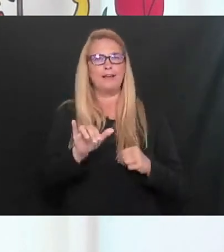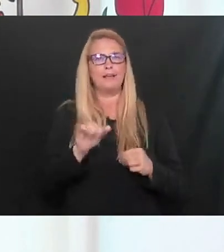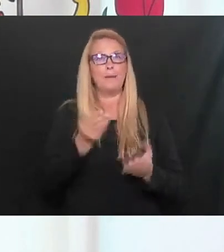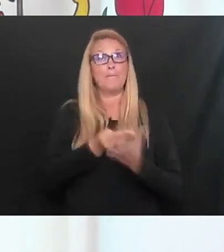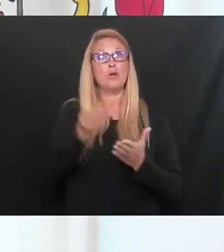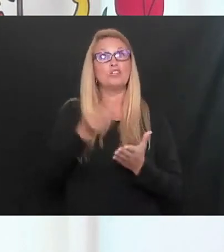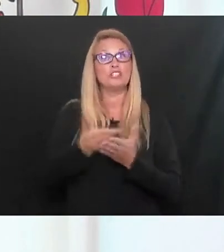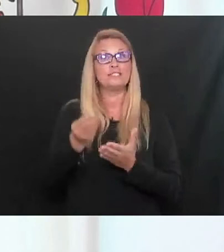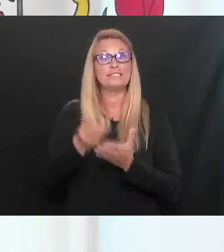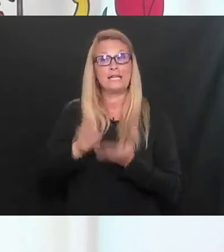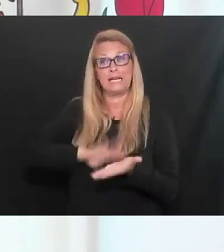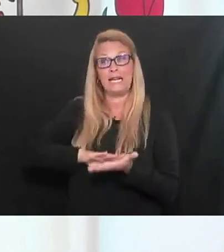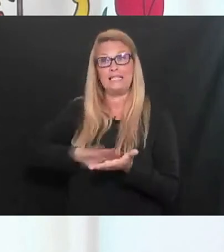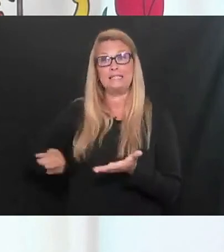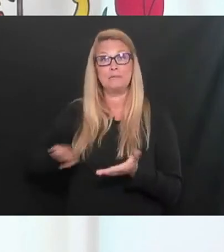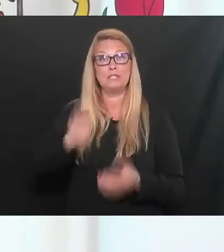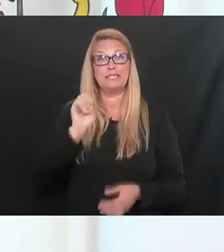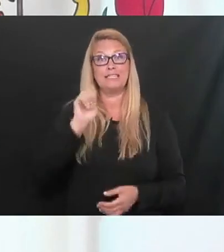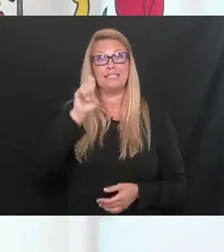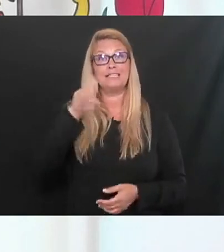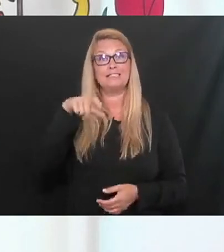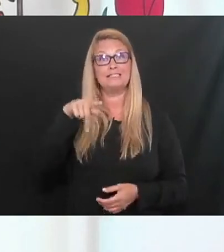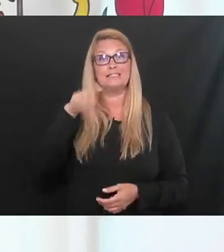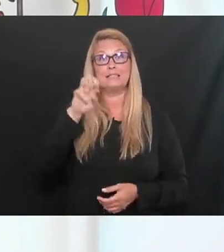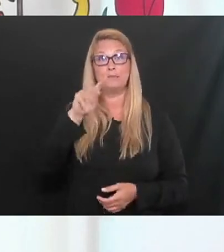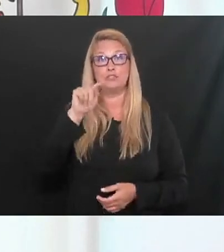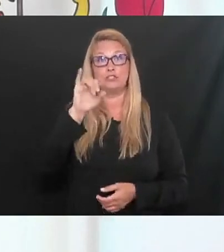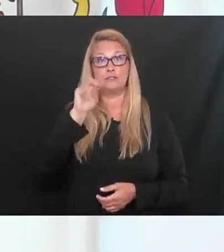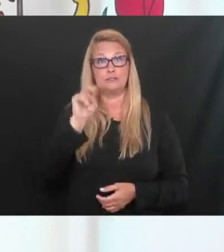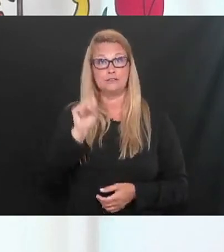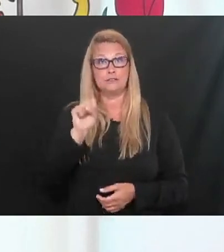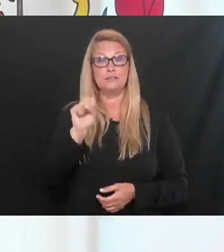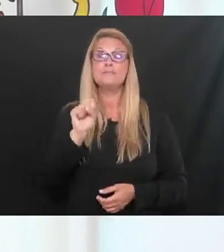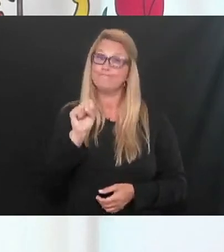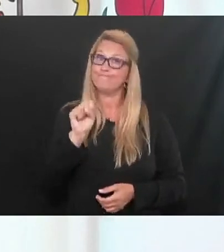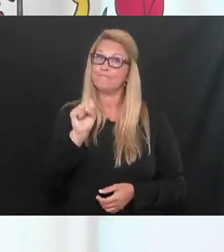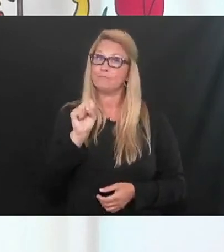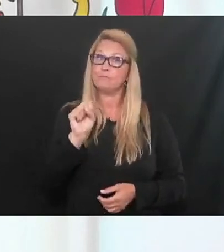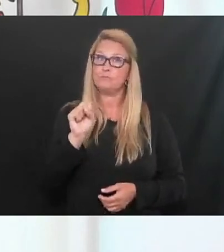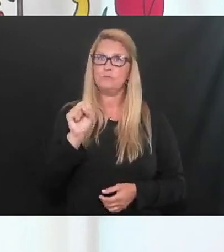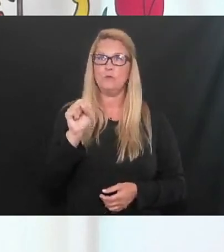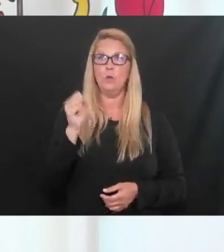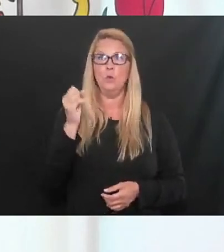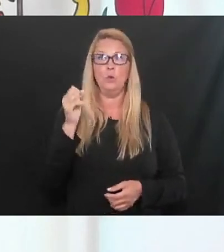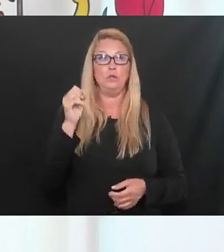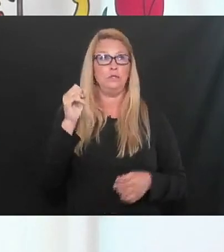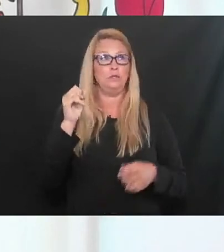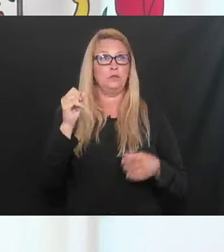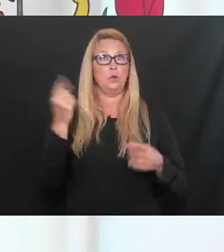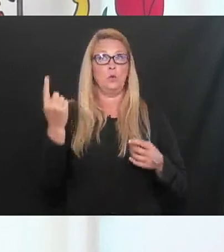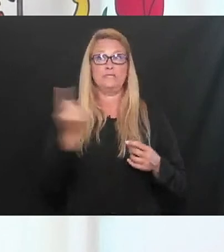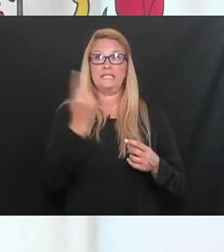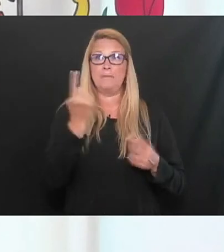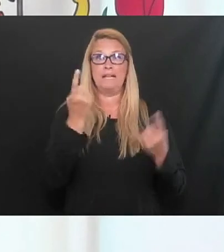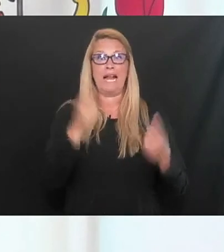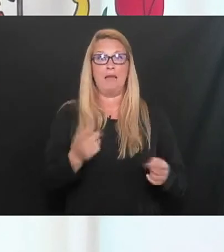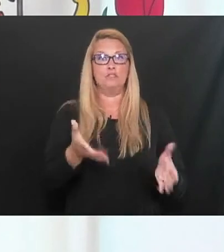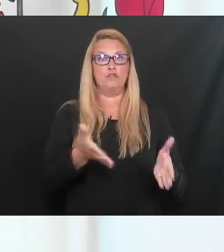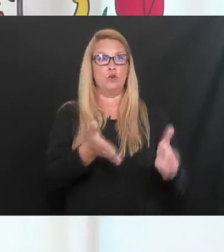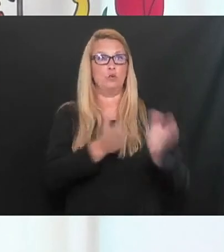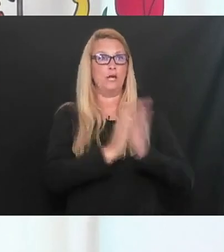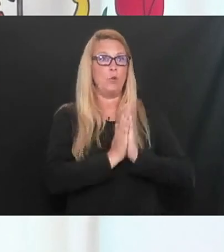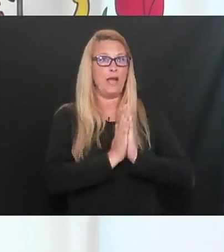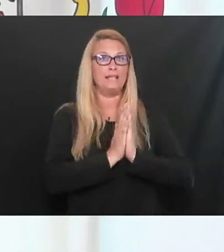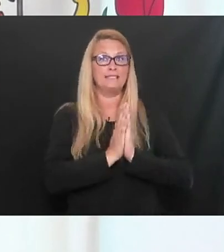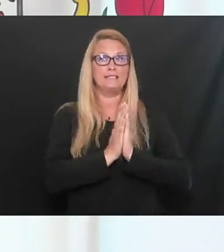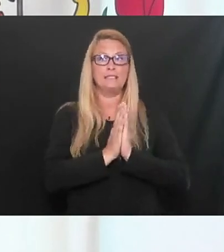purchasing exemptions, that we need, when we get a real request from all of our experts